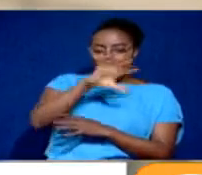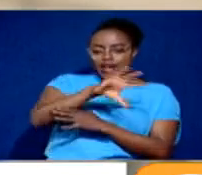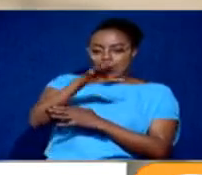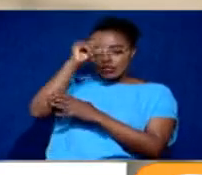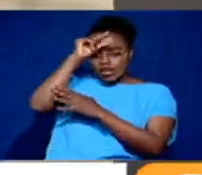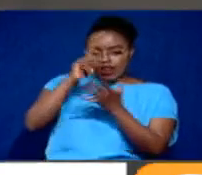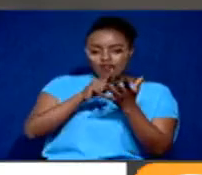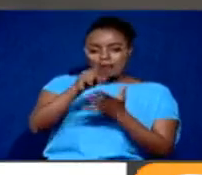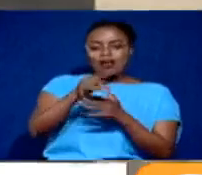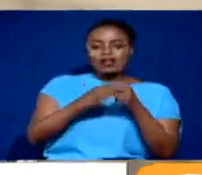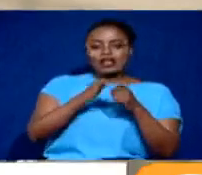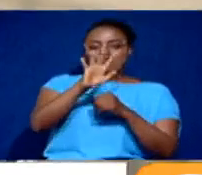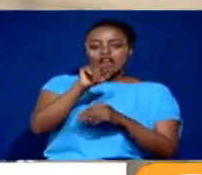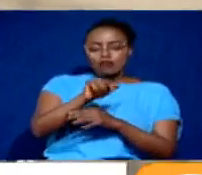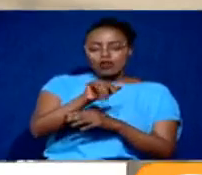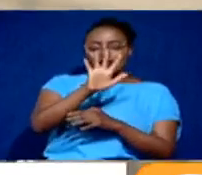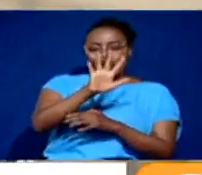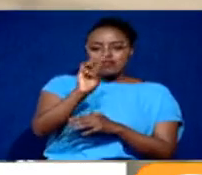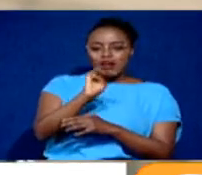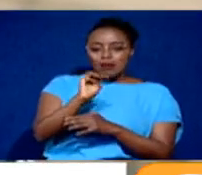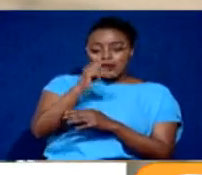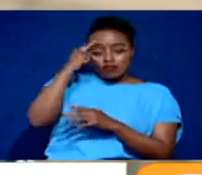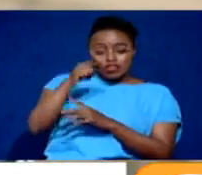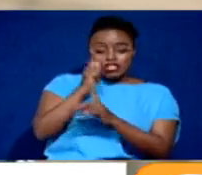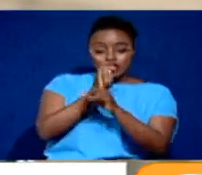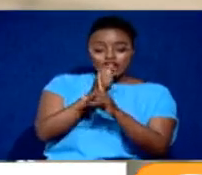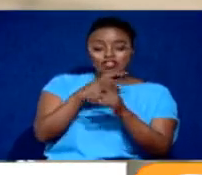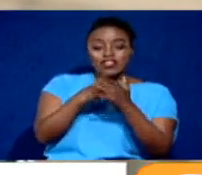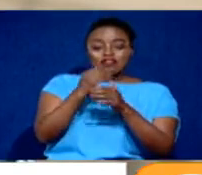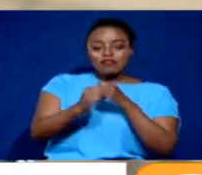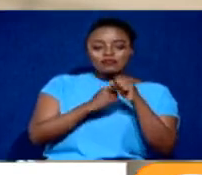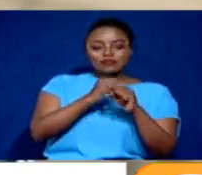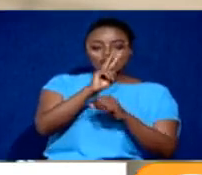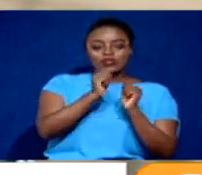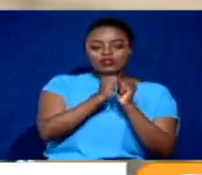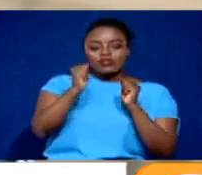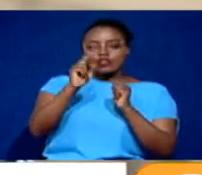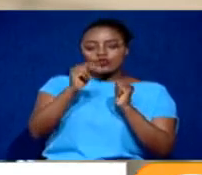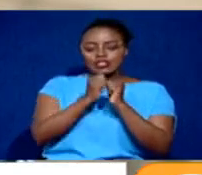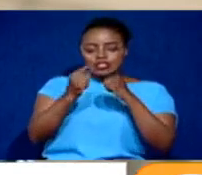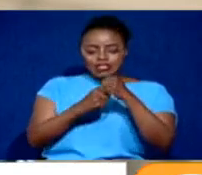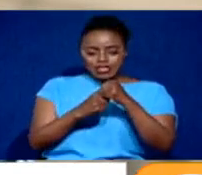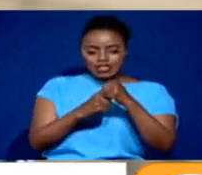paid 95.7 million shillings for the kits in the financial years of